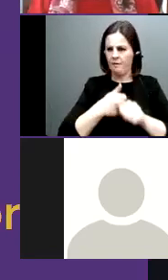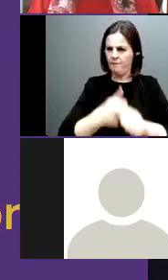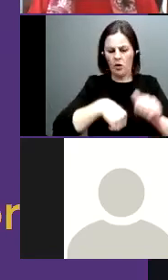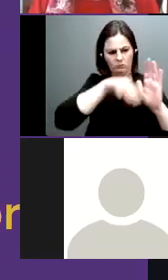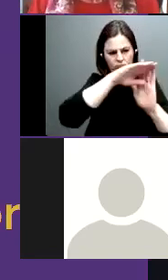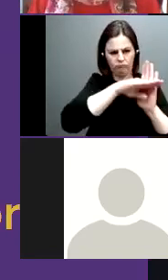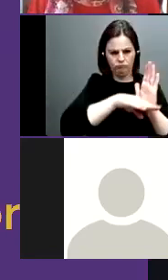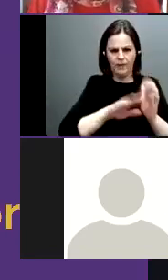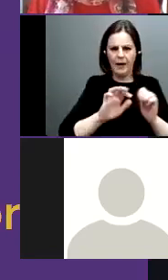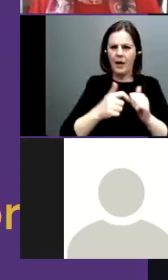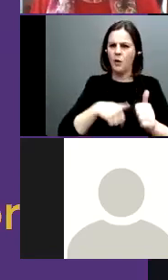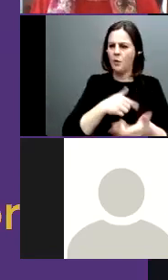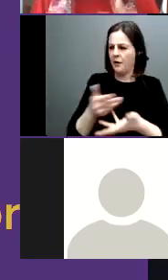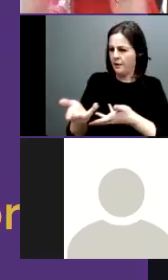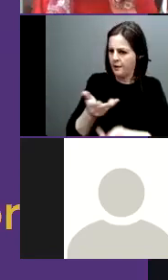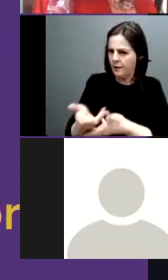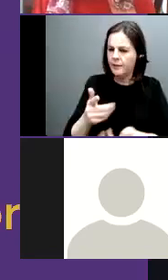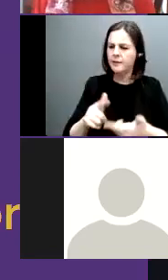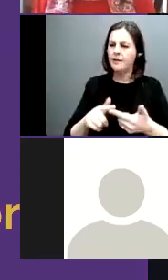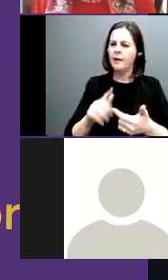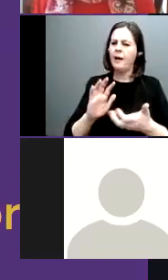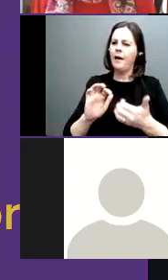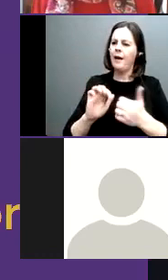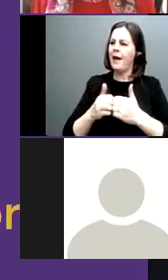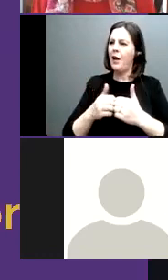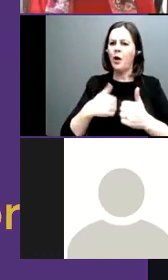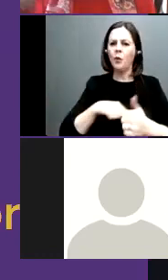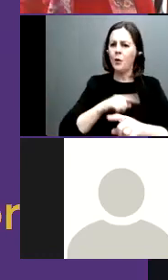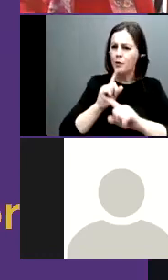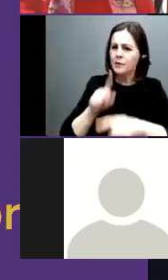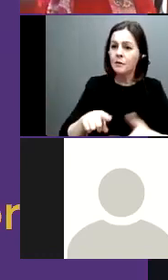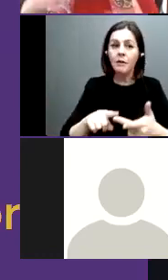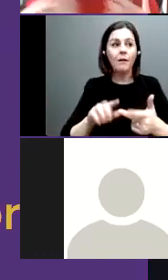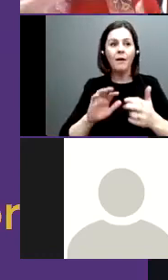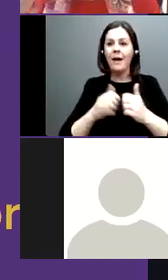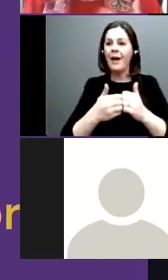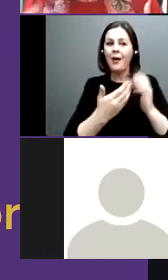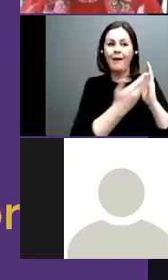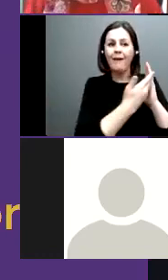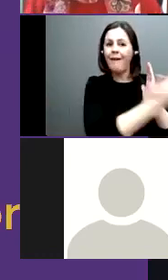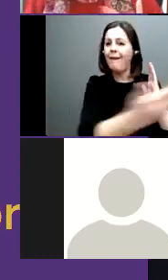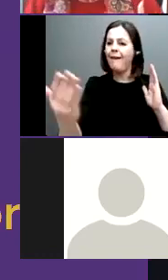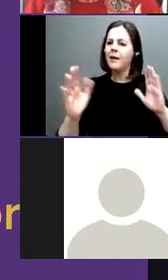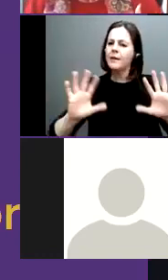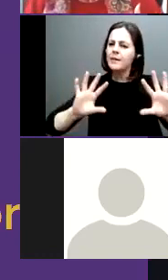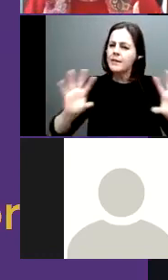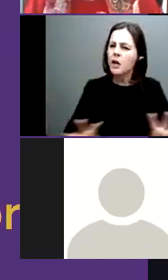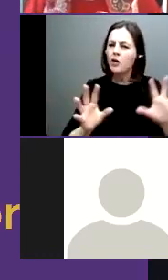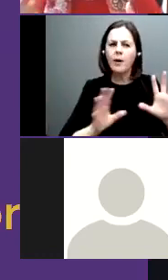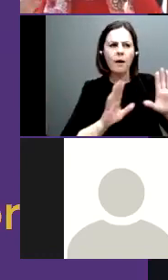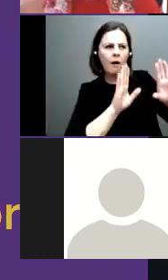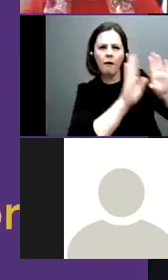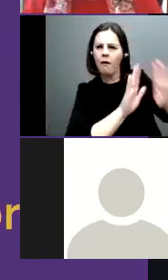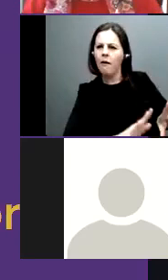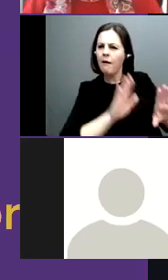respond, even things like how we decorated our space, and just sort of trying to be mindful again of